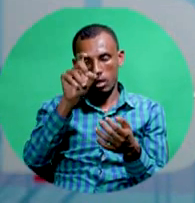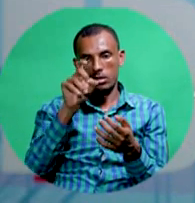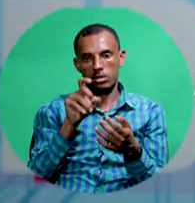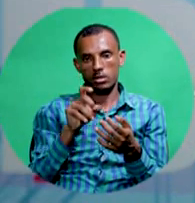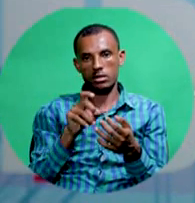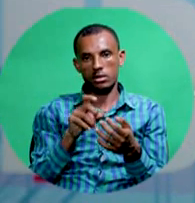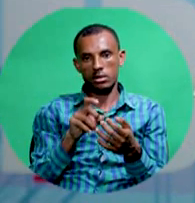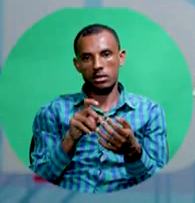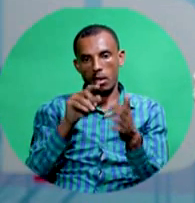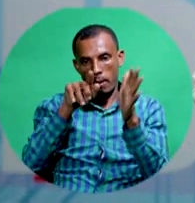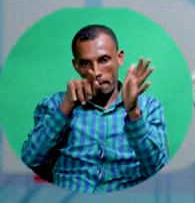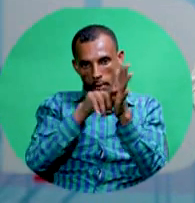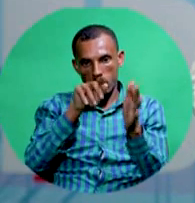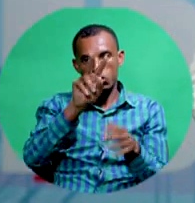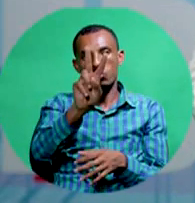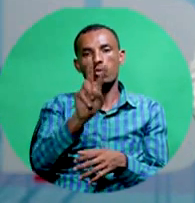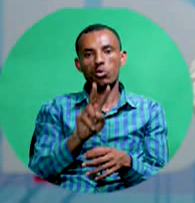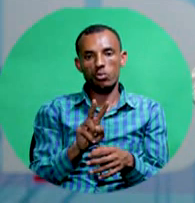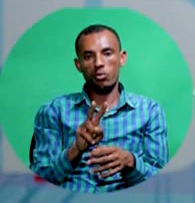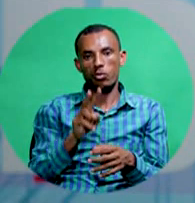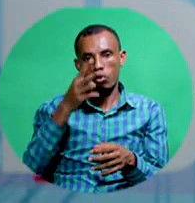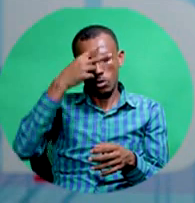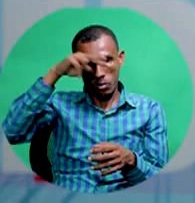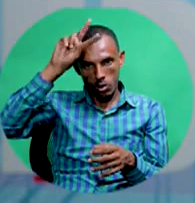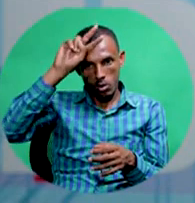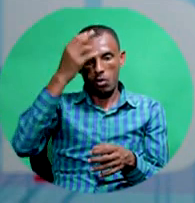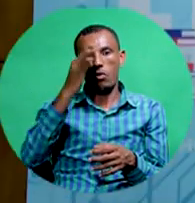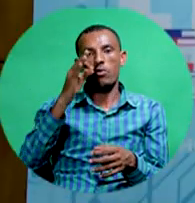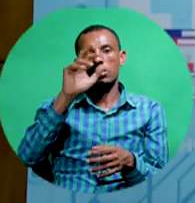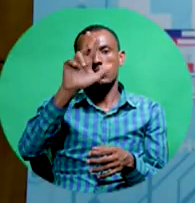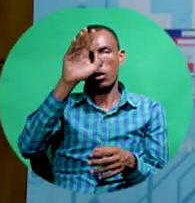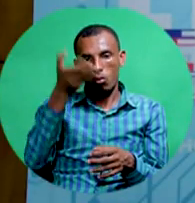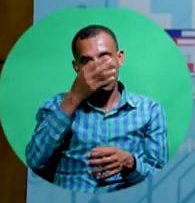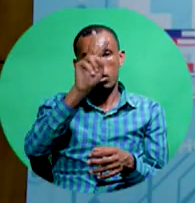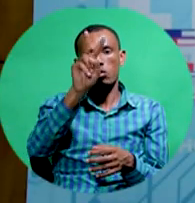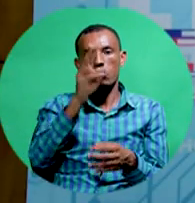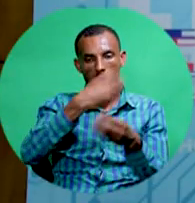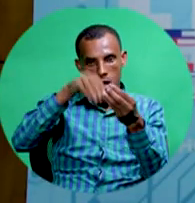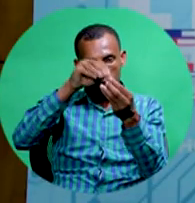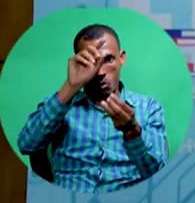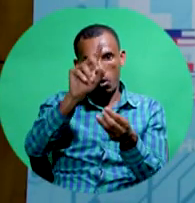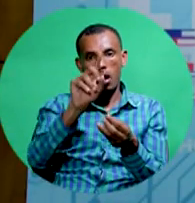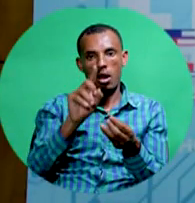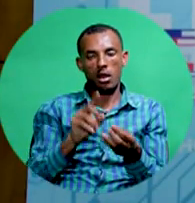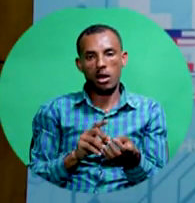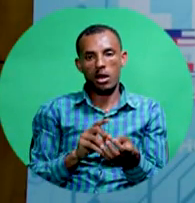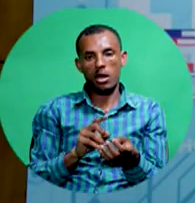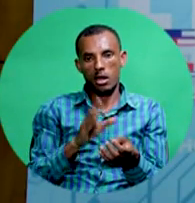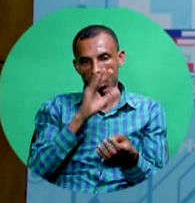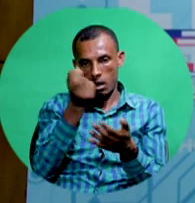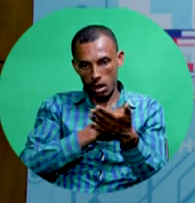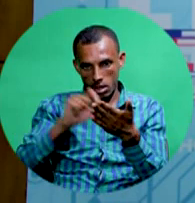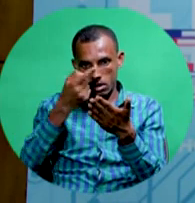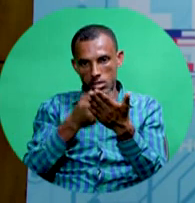3x minus 2 the power of 3 over 2, add 1 on this, and write